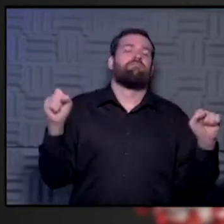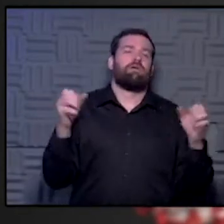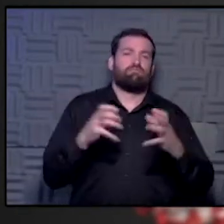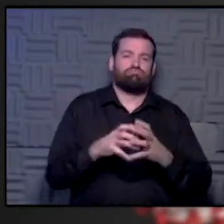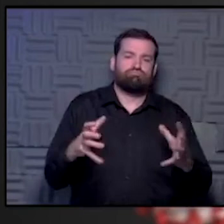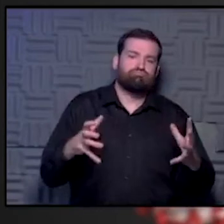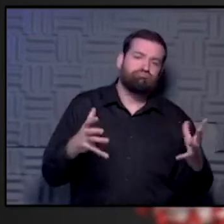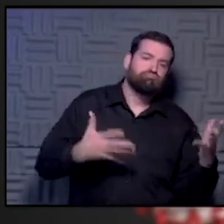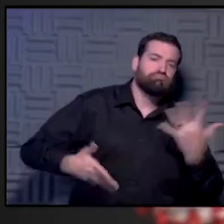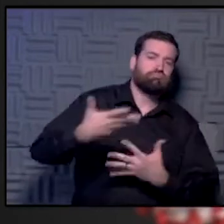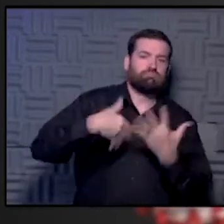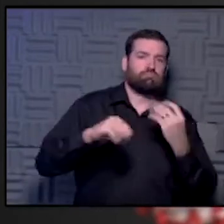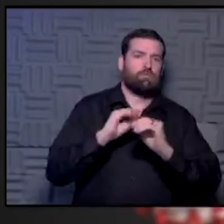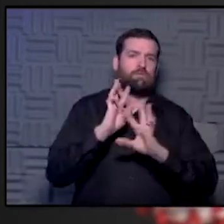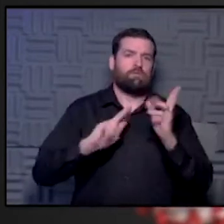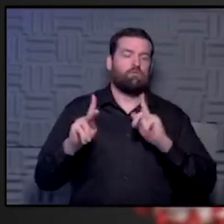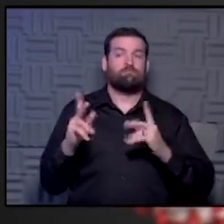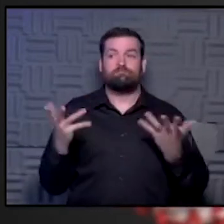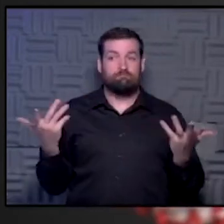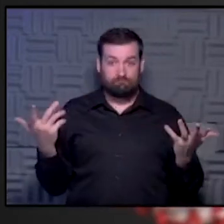expand our bubble? Let's each get